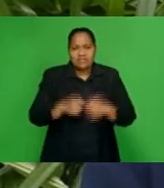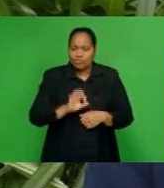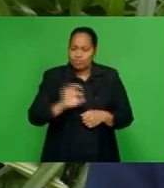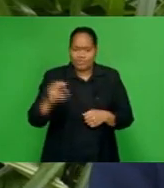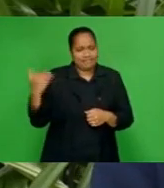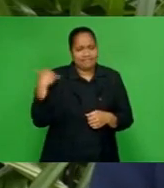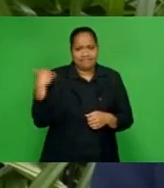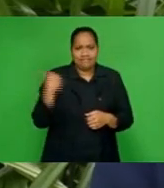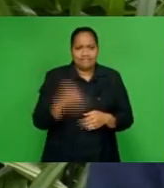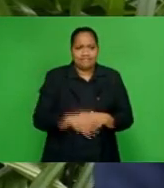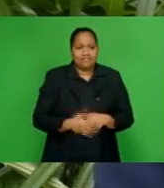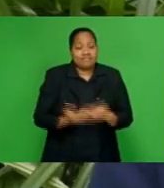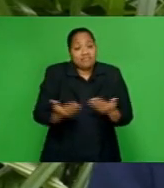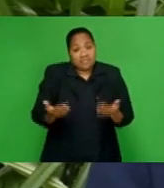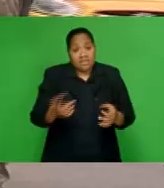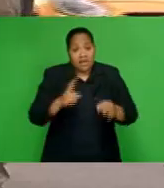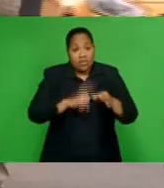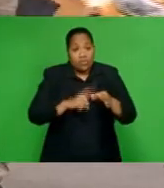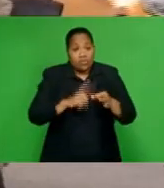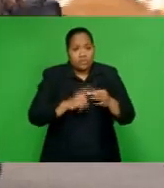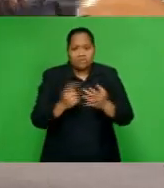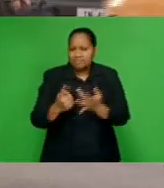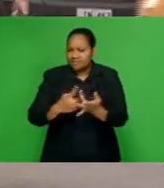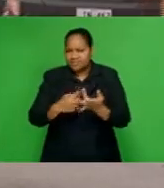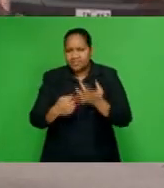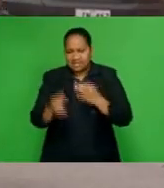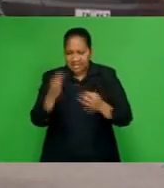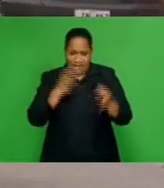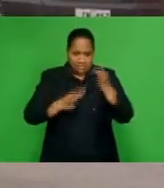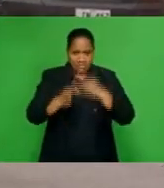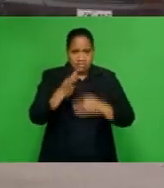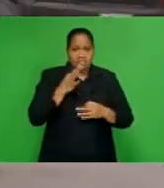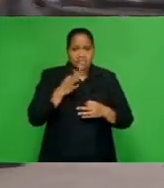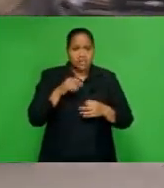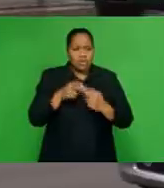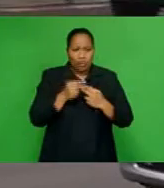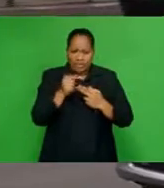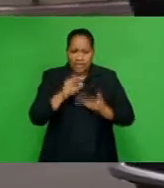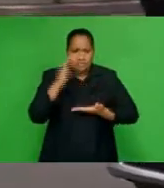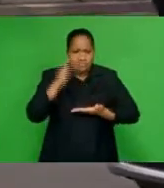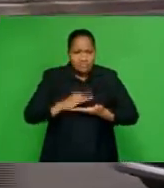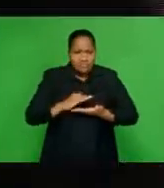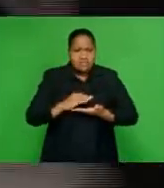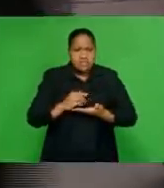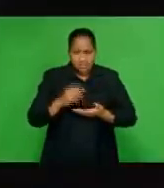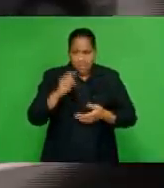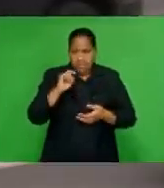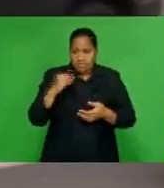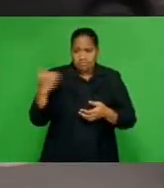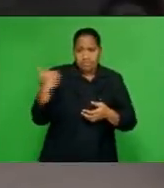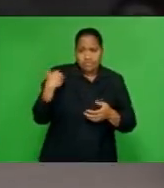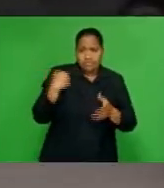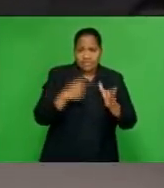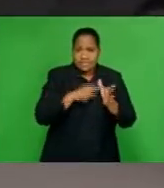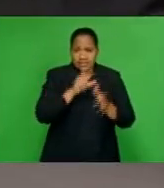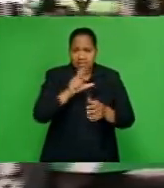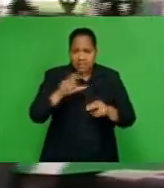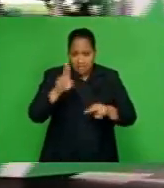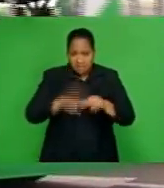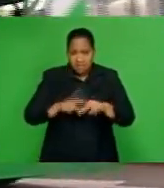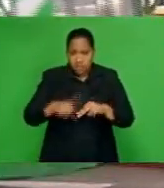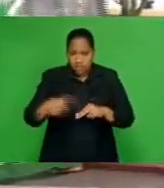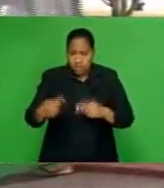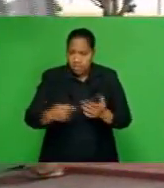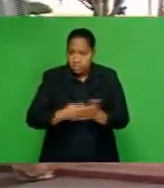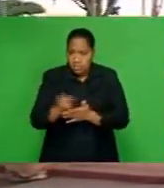that flows from that, and others have asked me, is with this reduction in levy, does it affect ACCF's ability to continue to pay compensation? And the